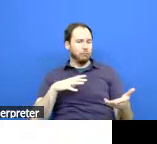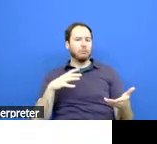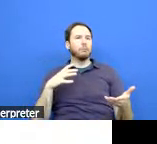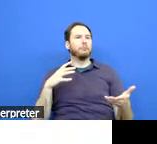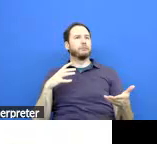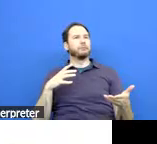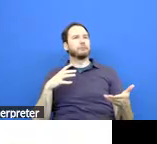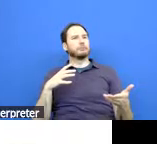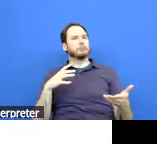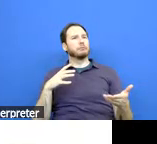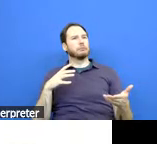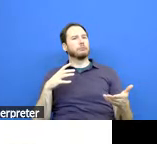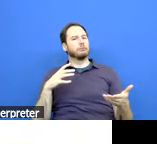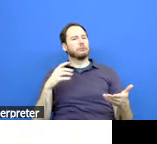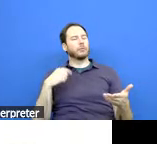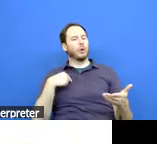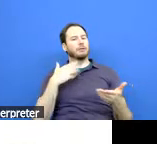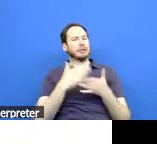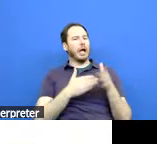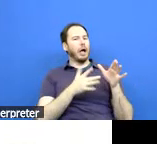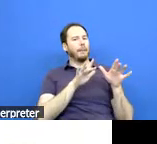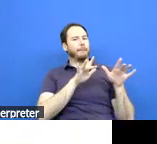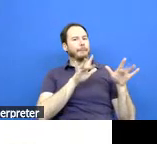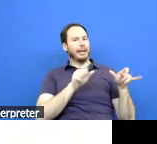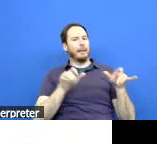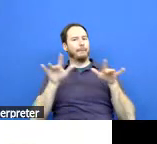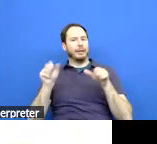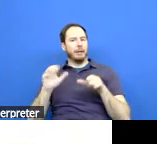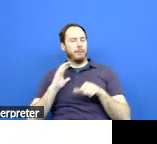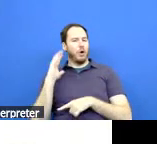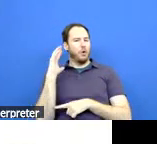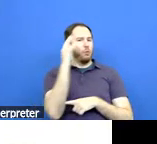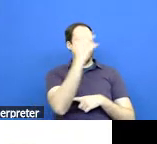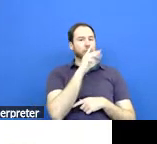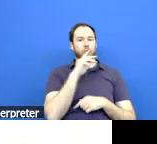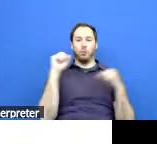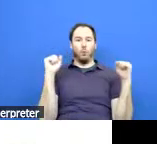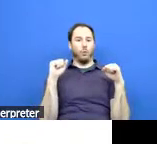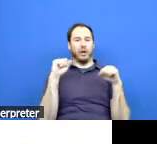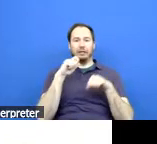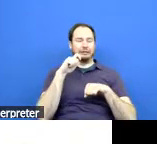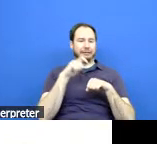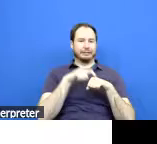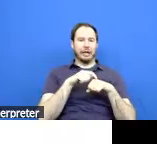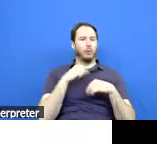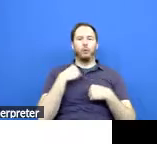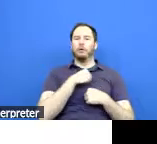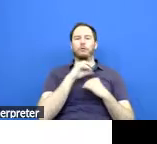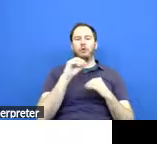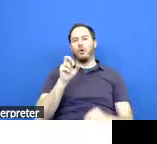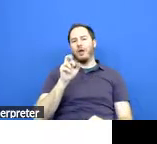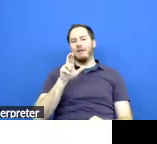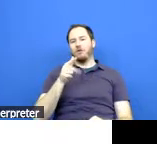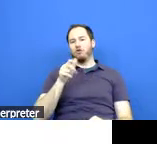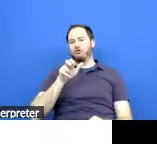are big voids in those woods, and then in the wintertime, there's no evergreens. So basically, I have a view of